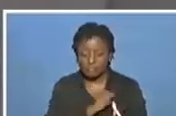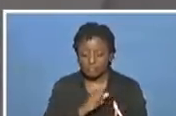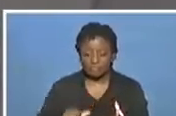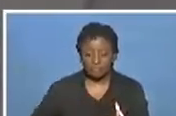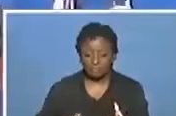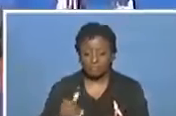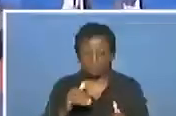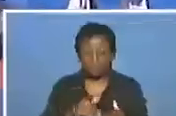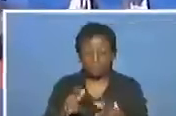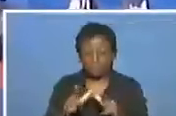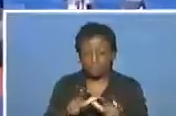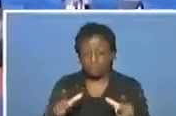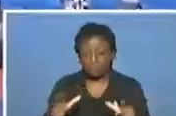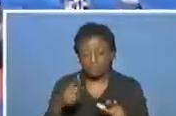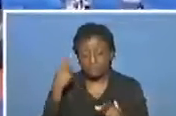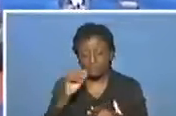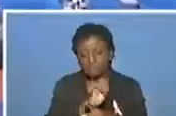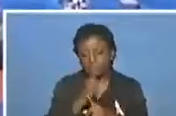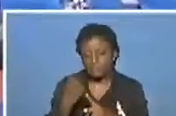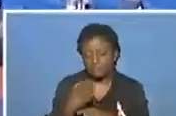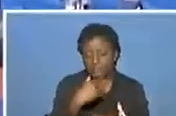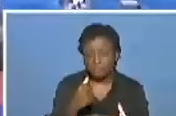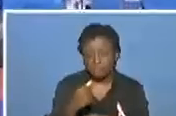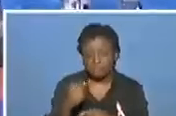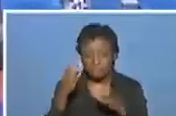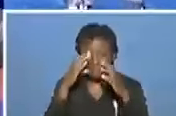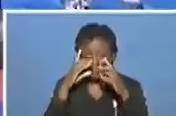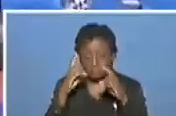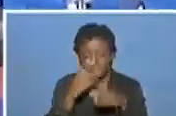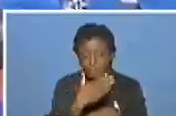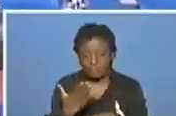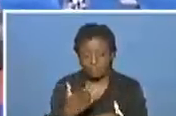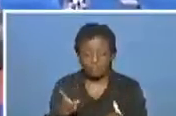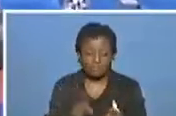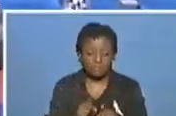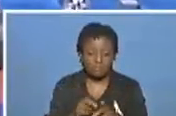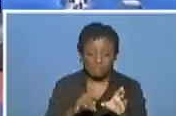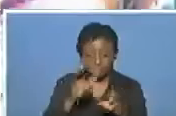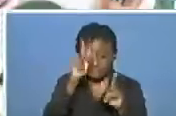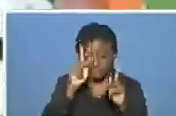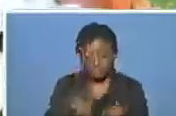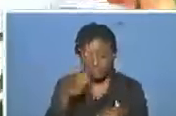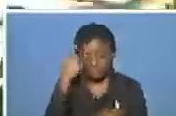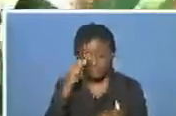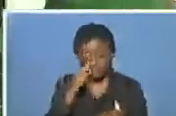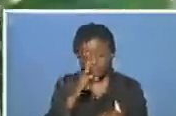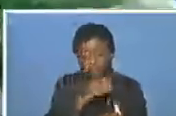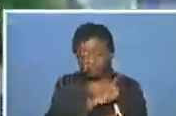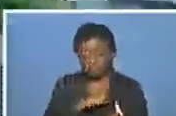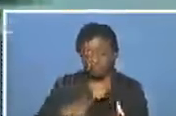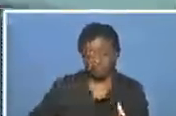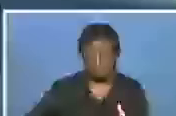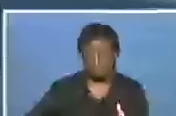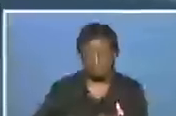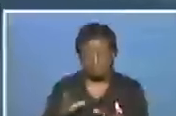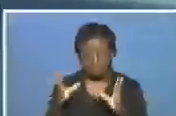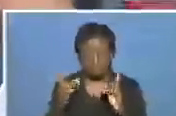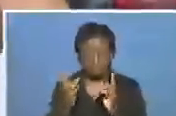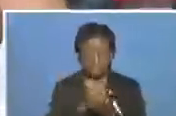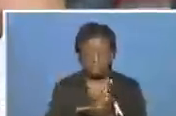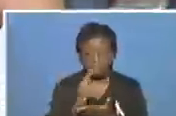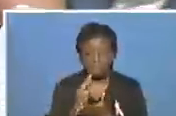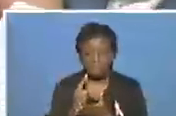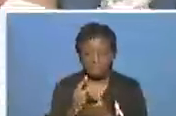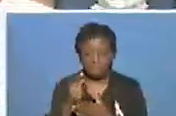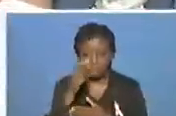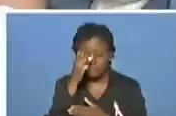Environmental and Educational Matters, who also served as chairperson for Diplomatic Week, His Excellency Ron Pinder spoke more